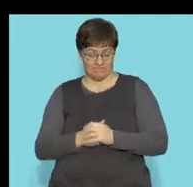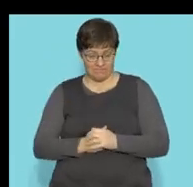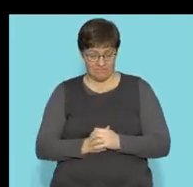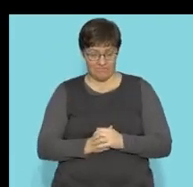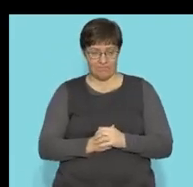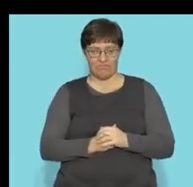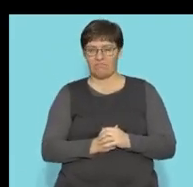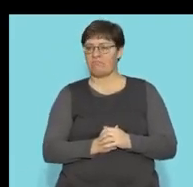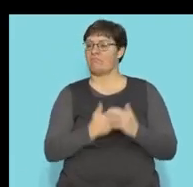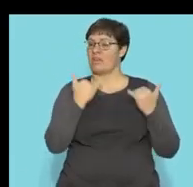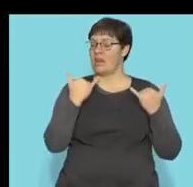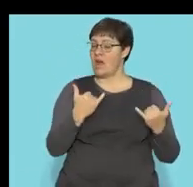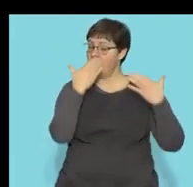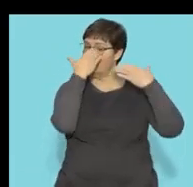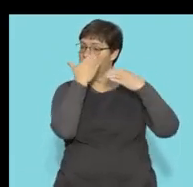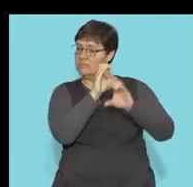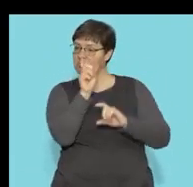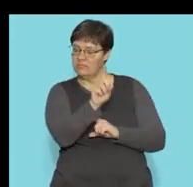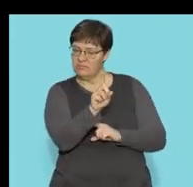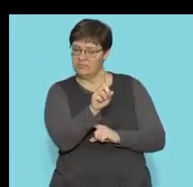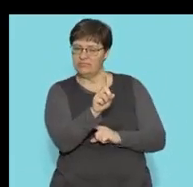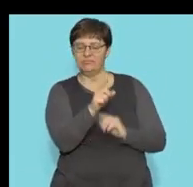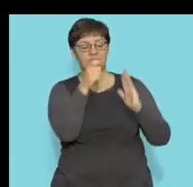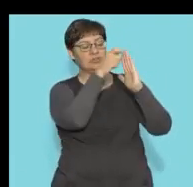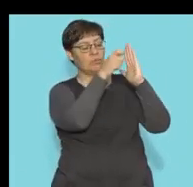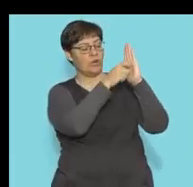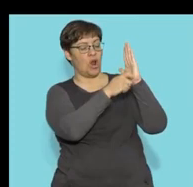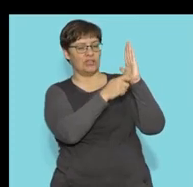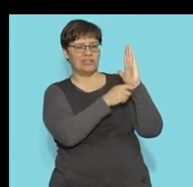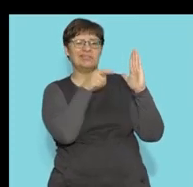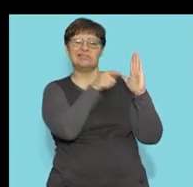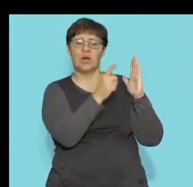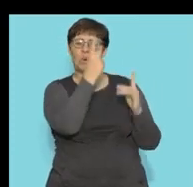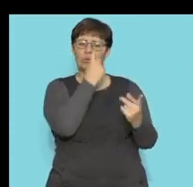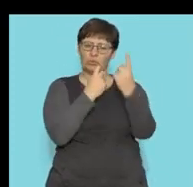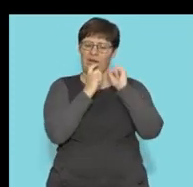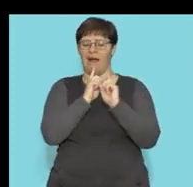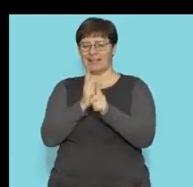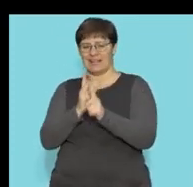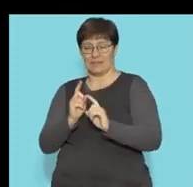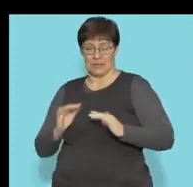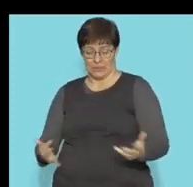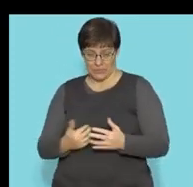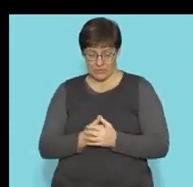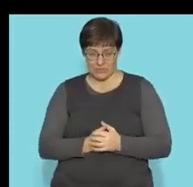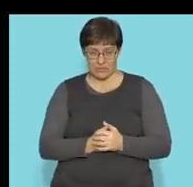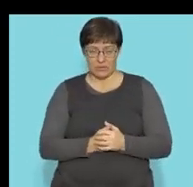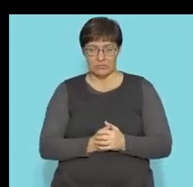And we're now going to focus on how we answer terminology questions. Now, you'll